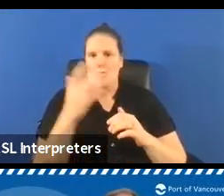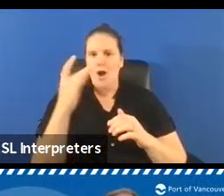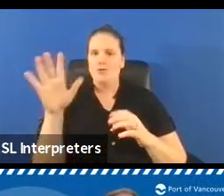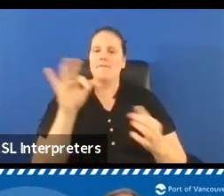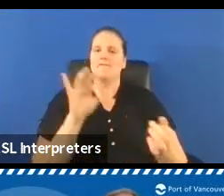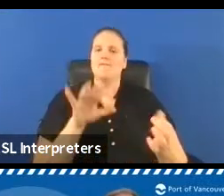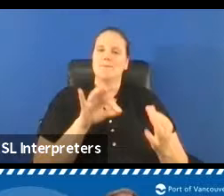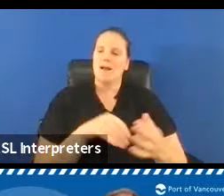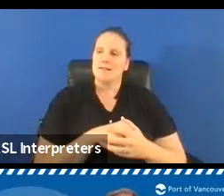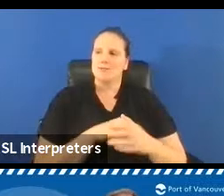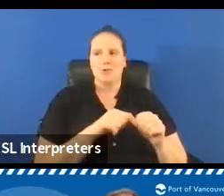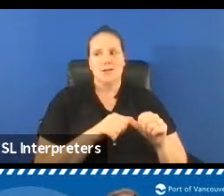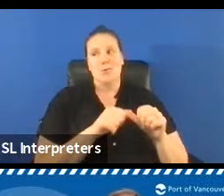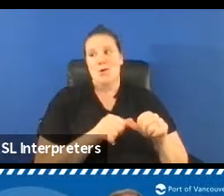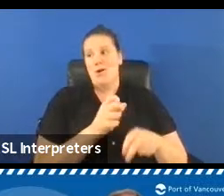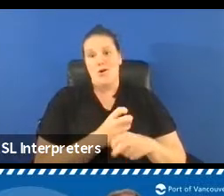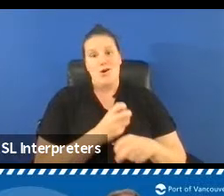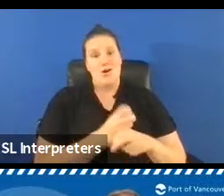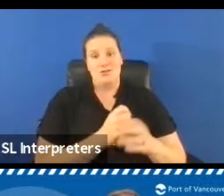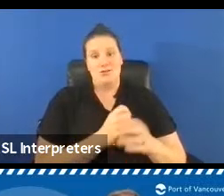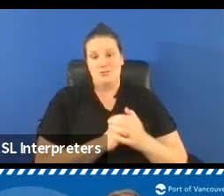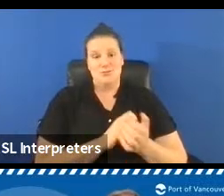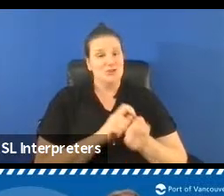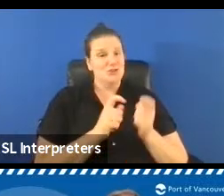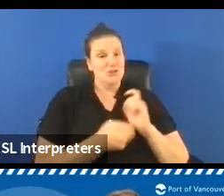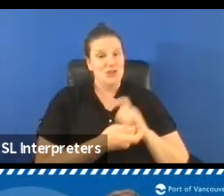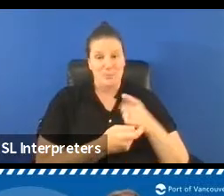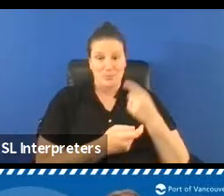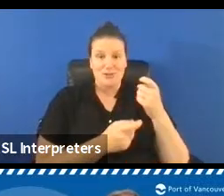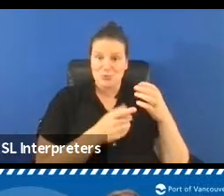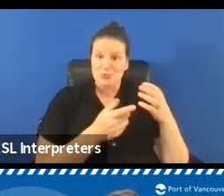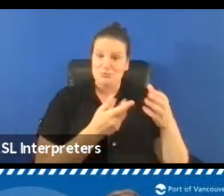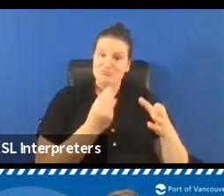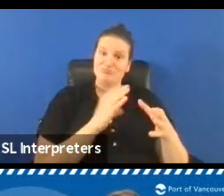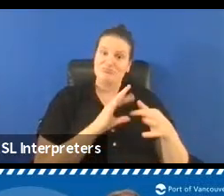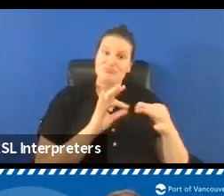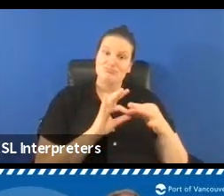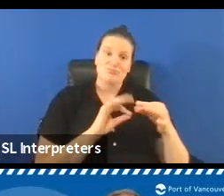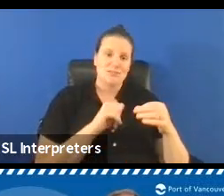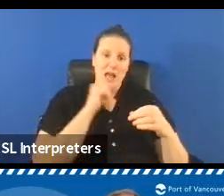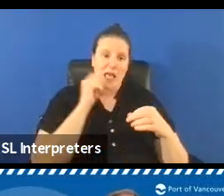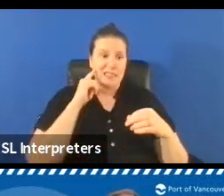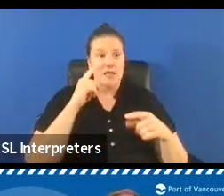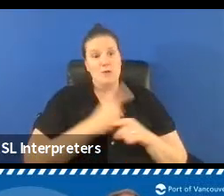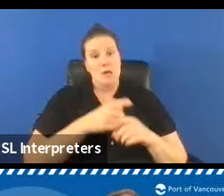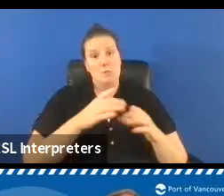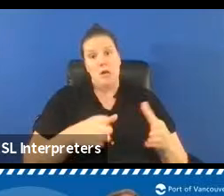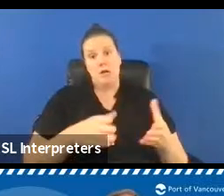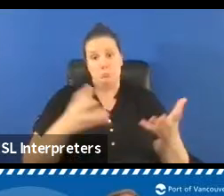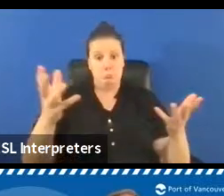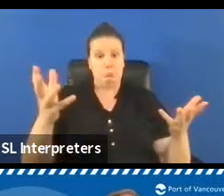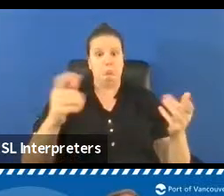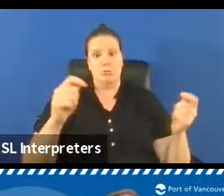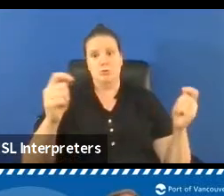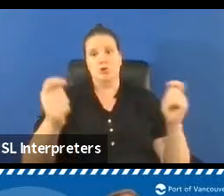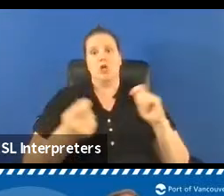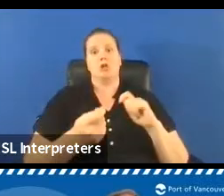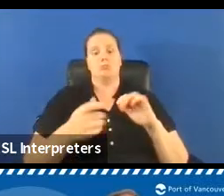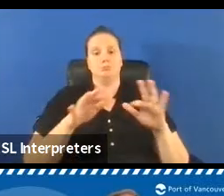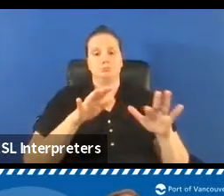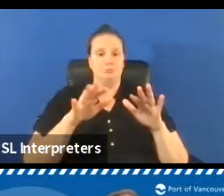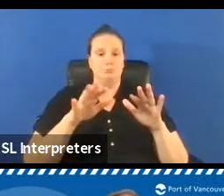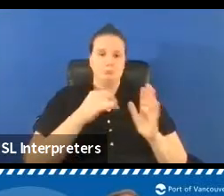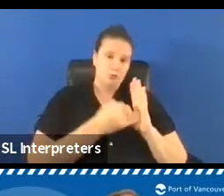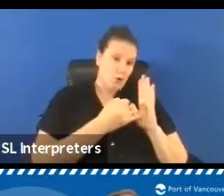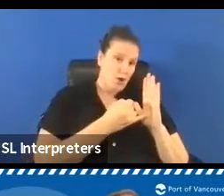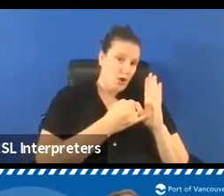So keep pushing us hard. We changed things because you told us you didn't really think it was the right way to do it. So we took it back to the drawing board